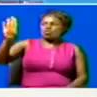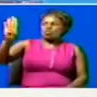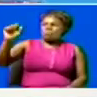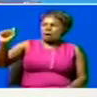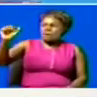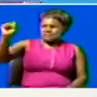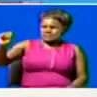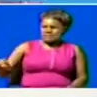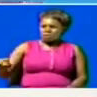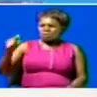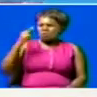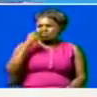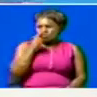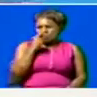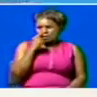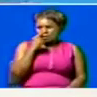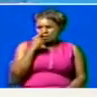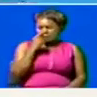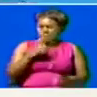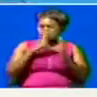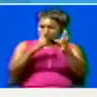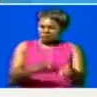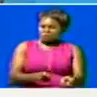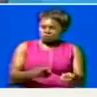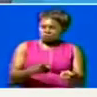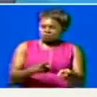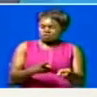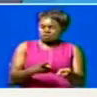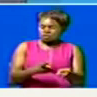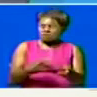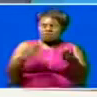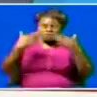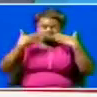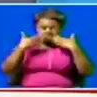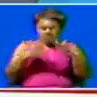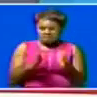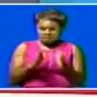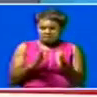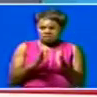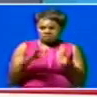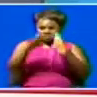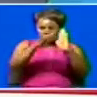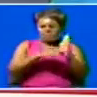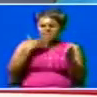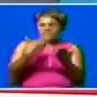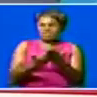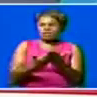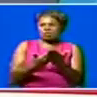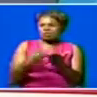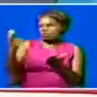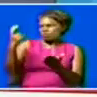Sudan. Well, and that report by Keitane brings us to the end of our program tonight. Many thanks for watching. My name is